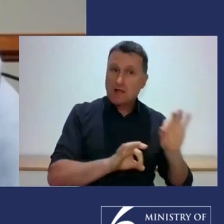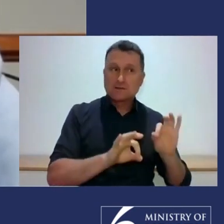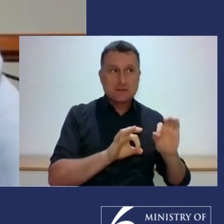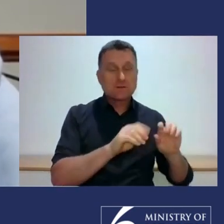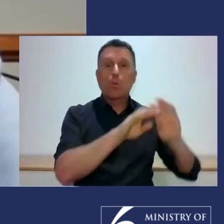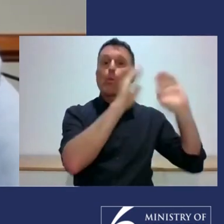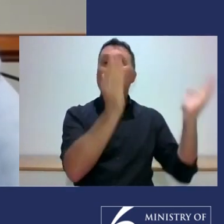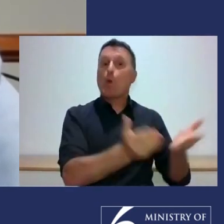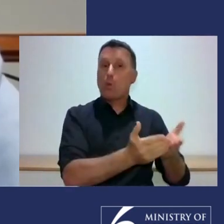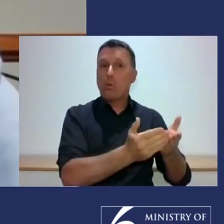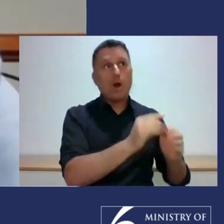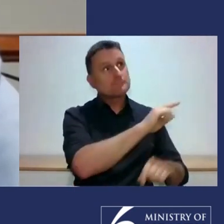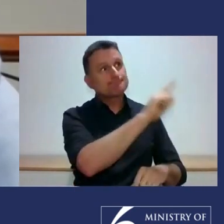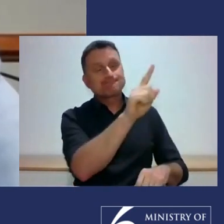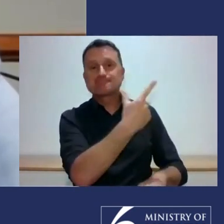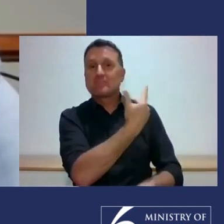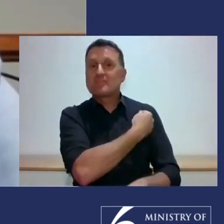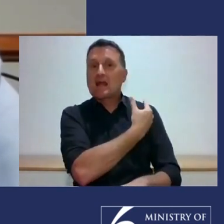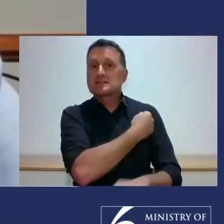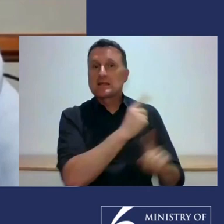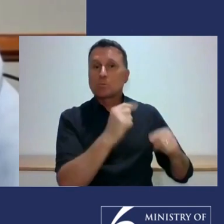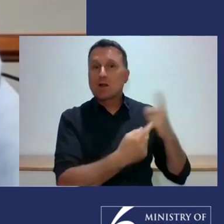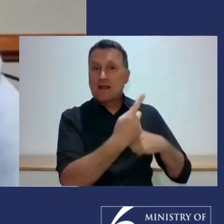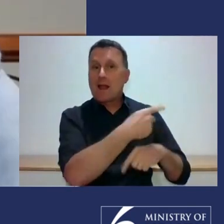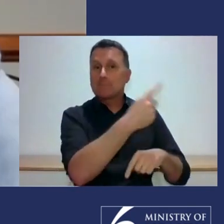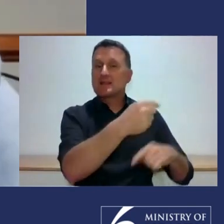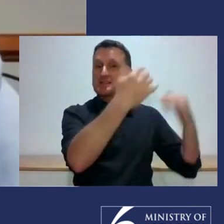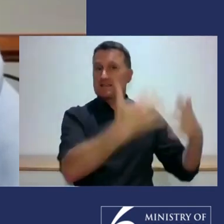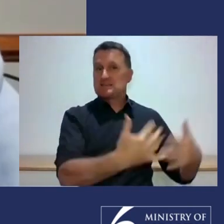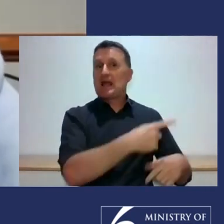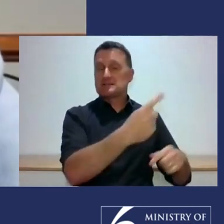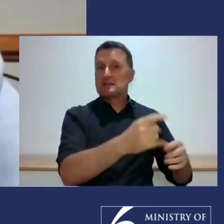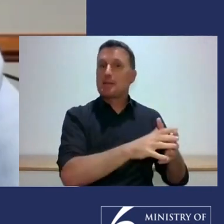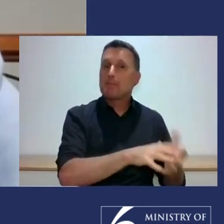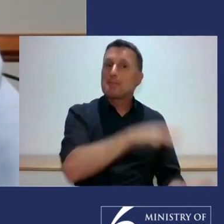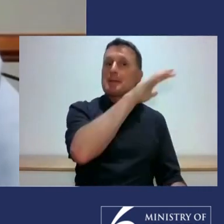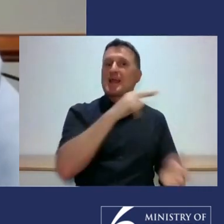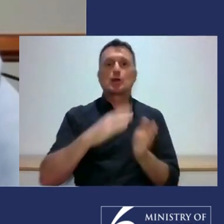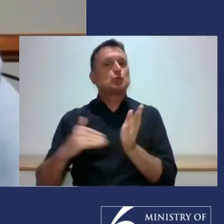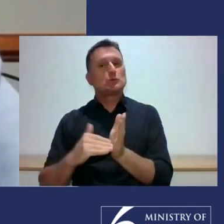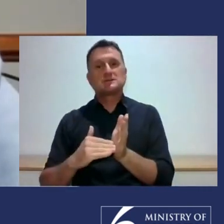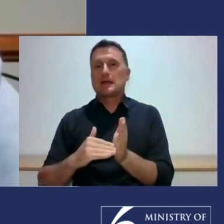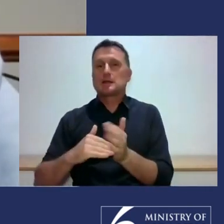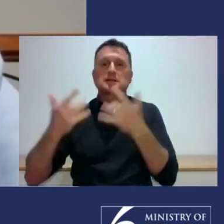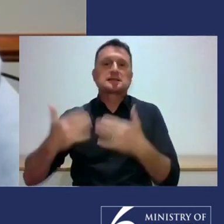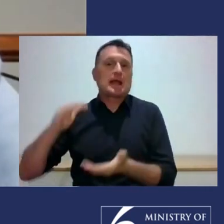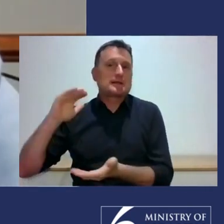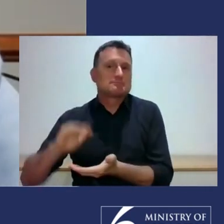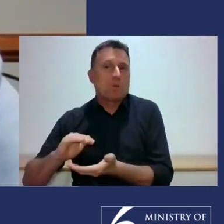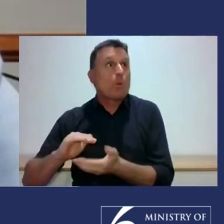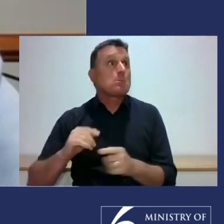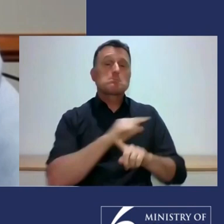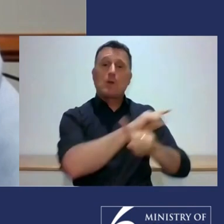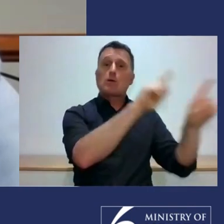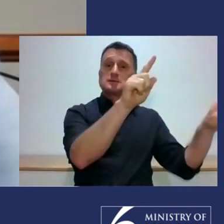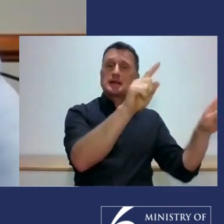world that have been done in huge numbers, much bigger numbers than we have in New Zealand, that have shown that it is perfectly safe for you and your